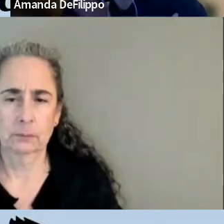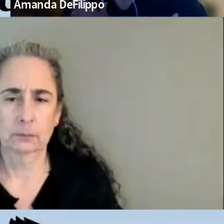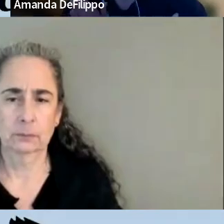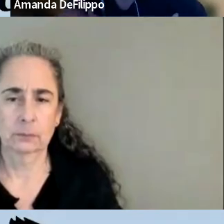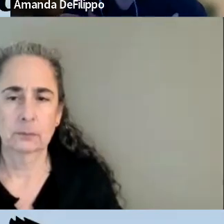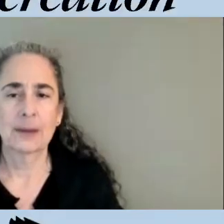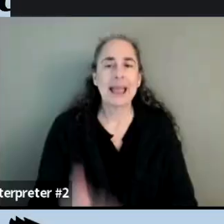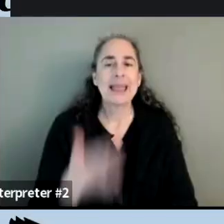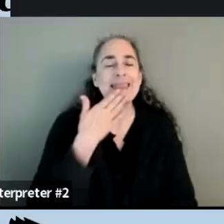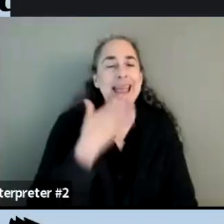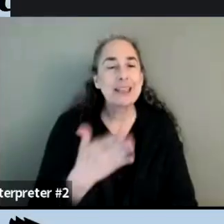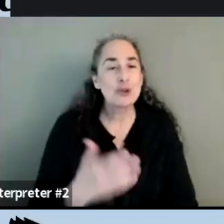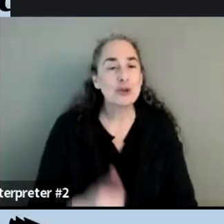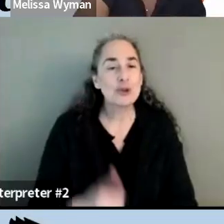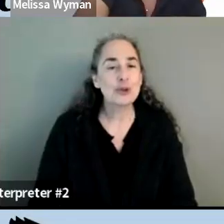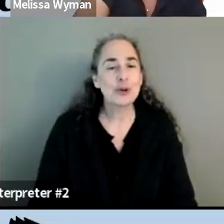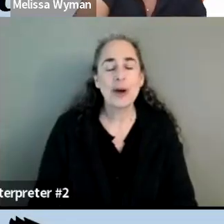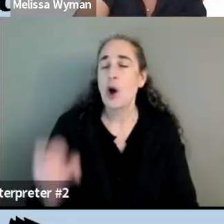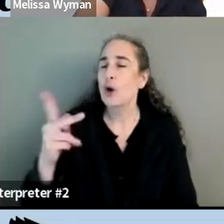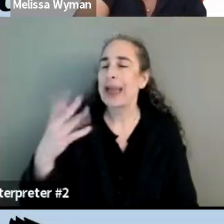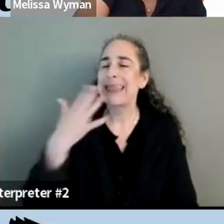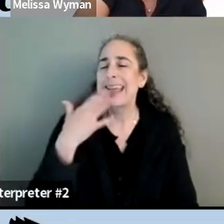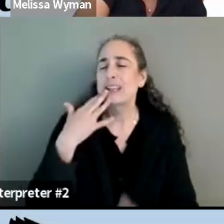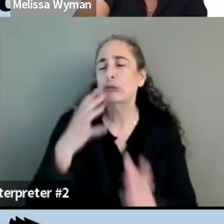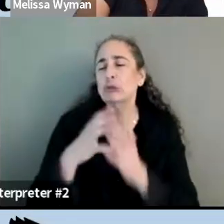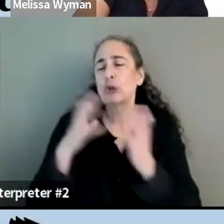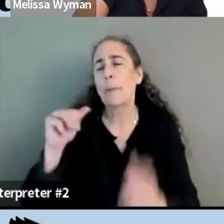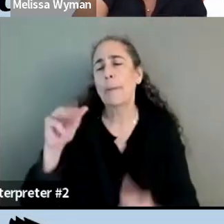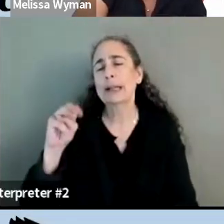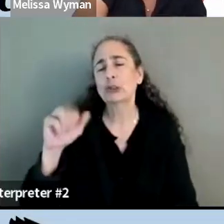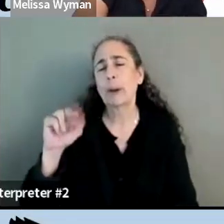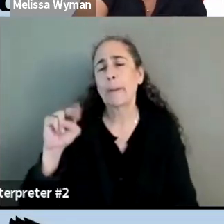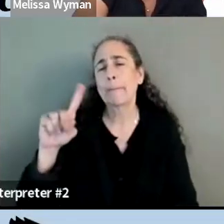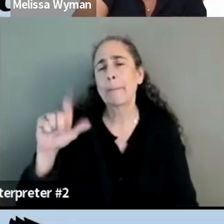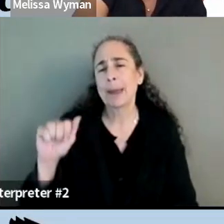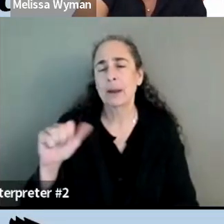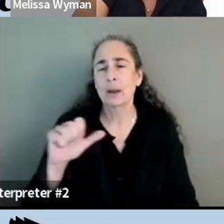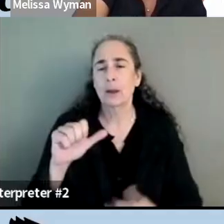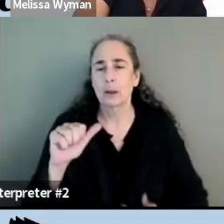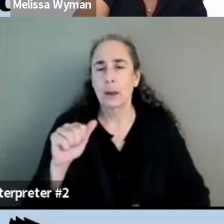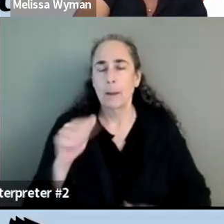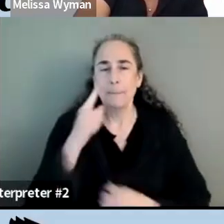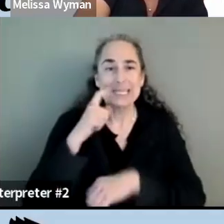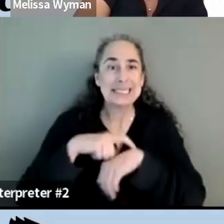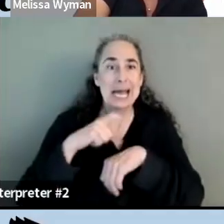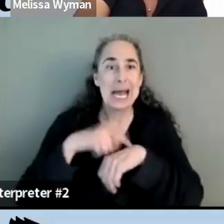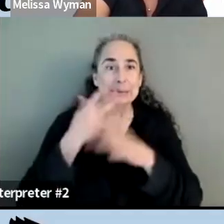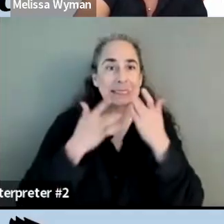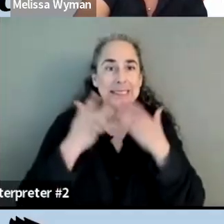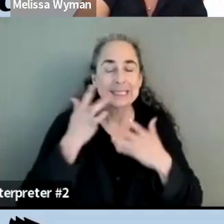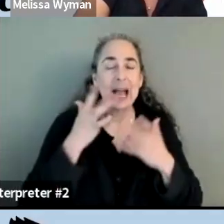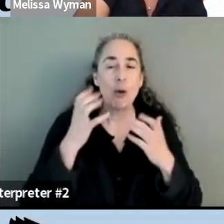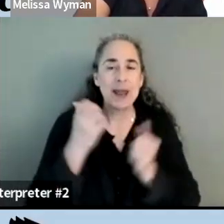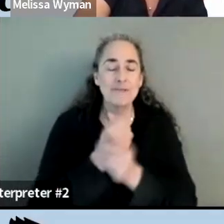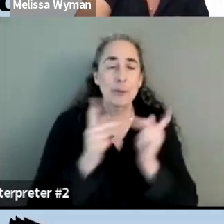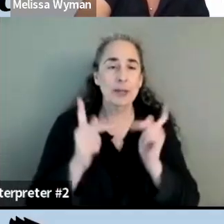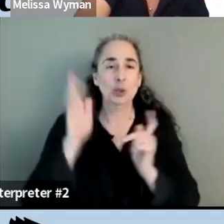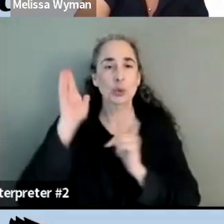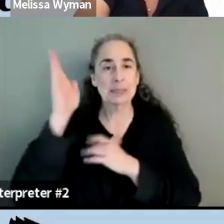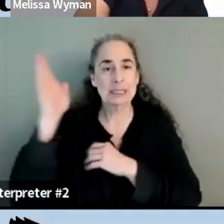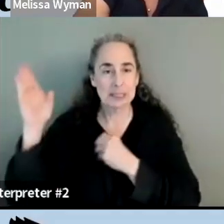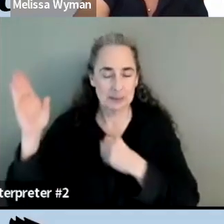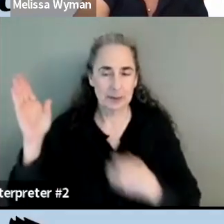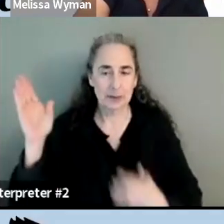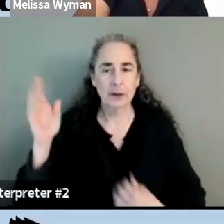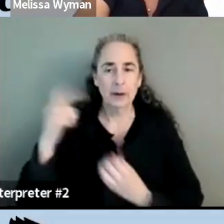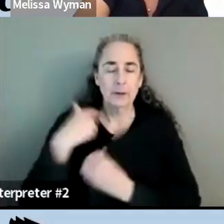Thank you. All right. Thank you so much, Amanda. So because we're running short on time and I want everyone to get to speak,